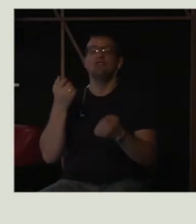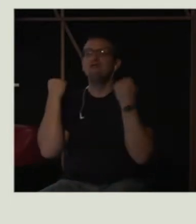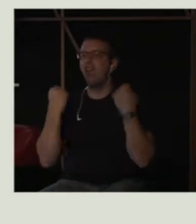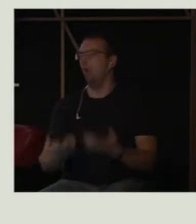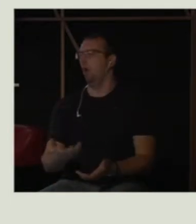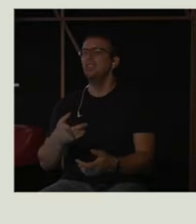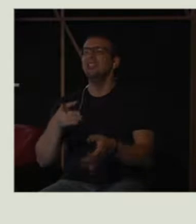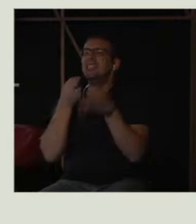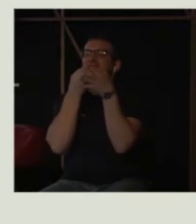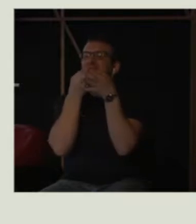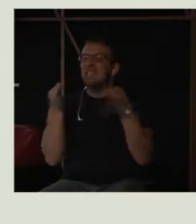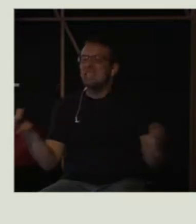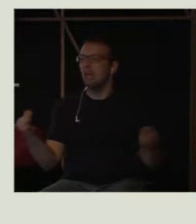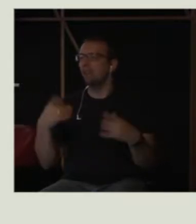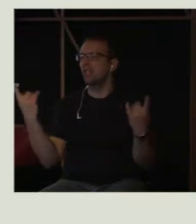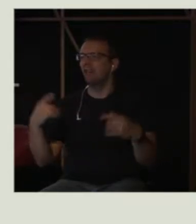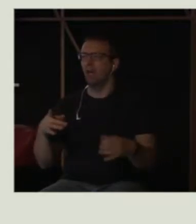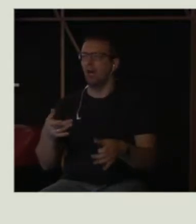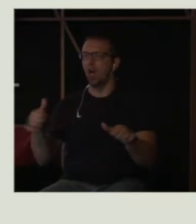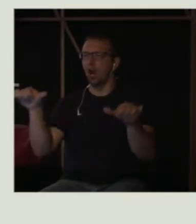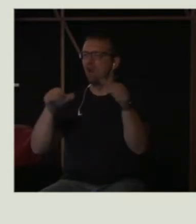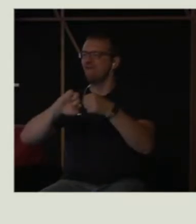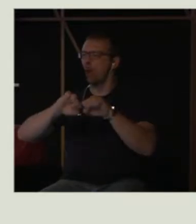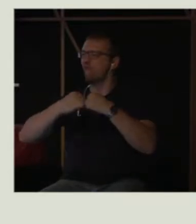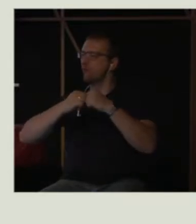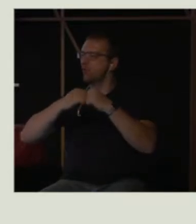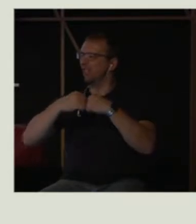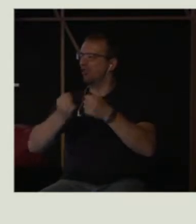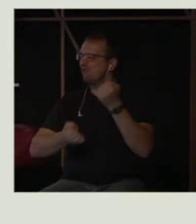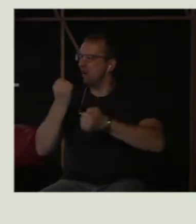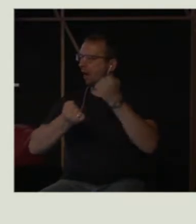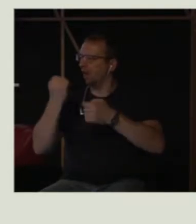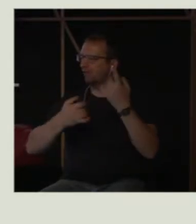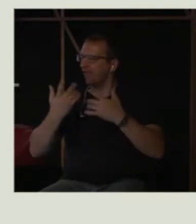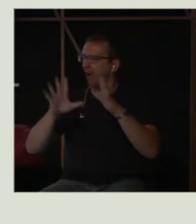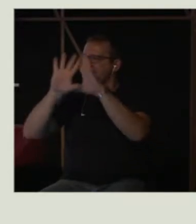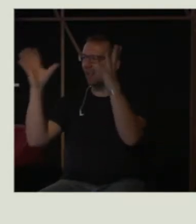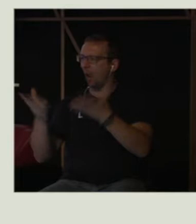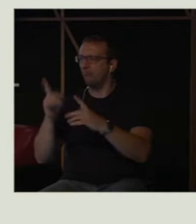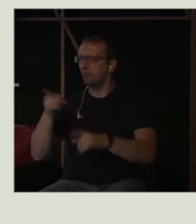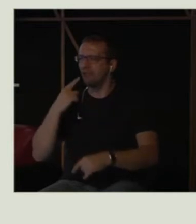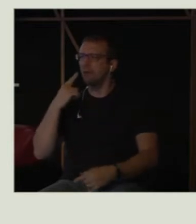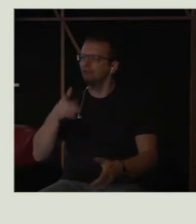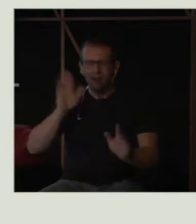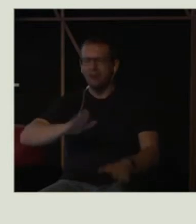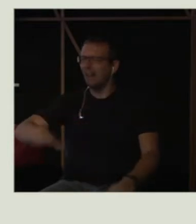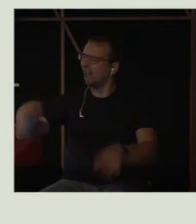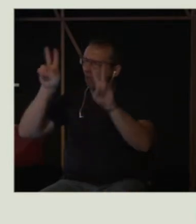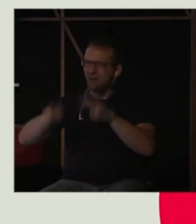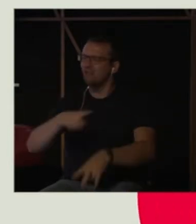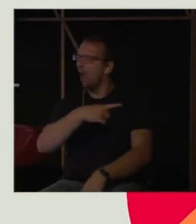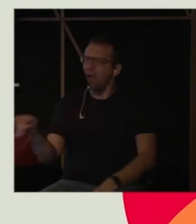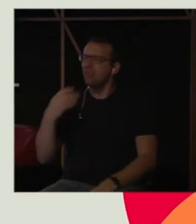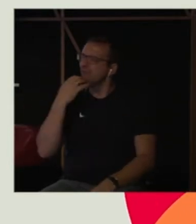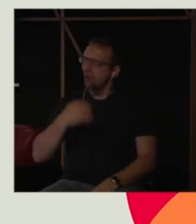enjoyment and involvement of people like your children, your mates, your players, and your fans. As the nation's